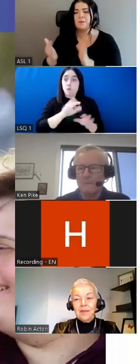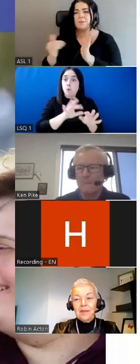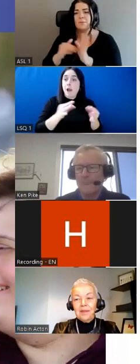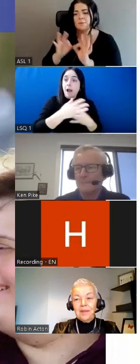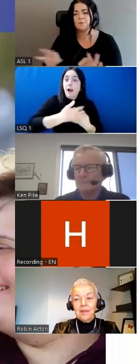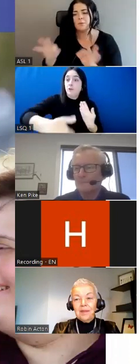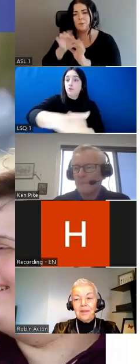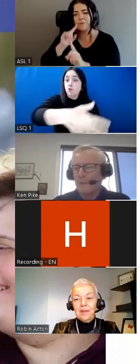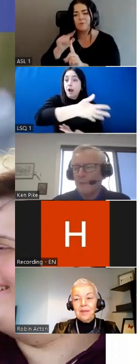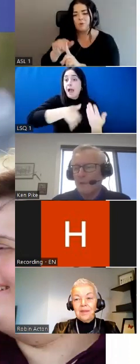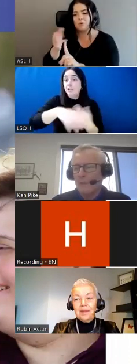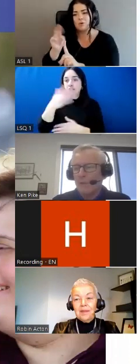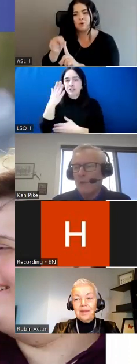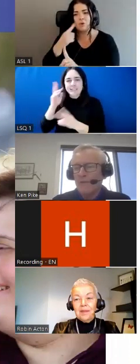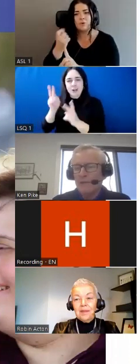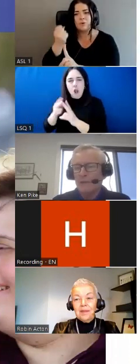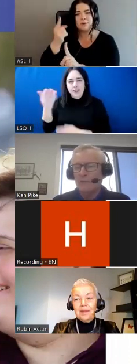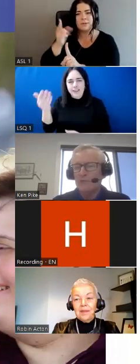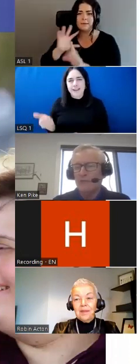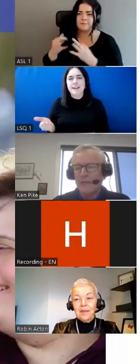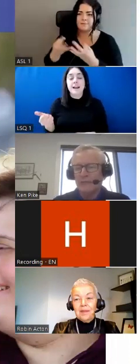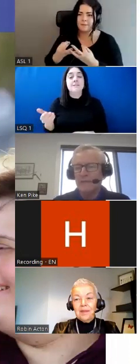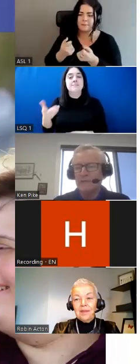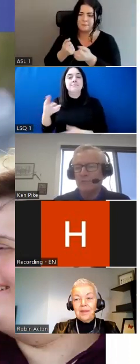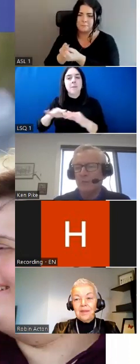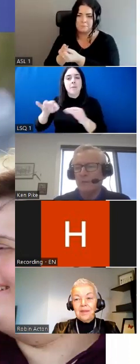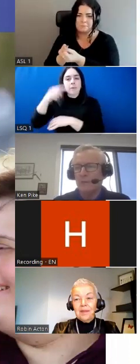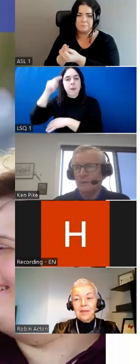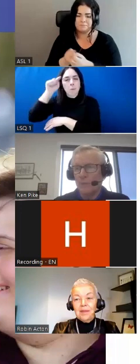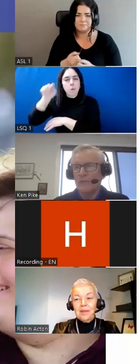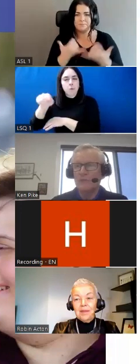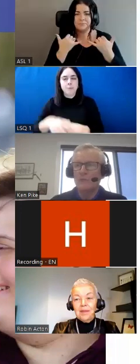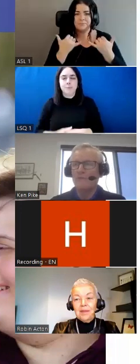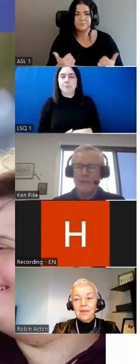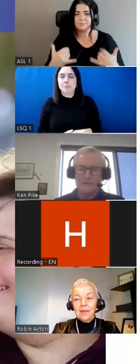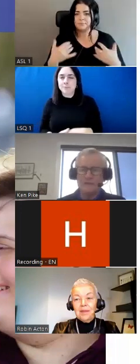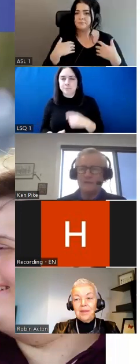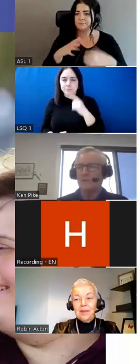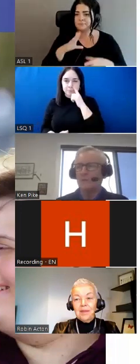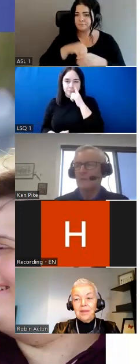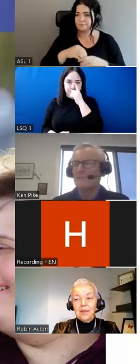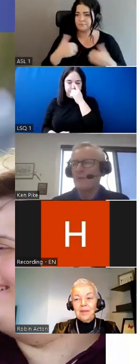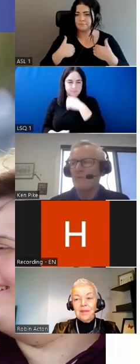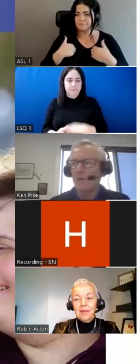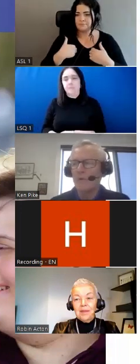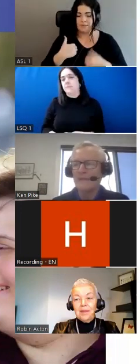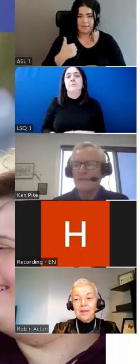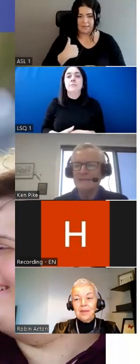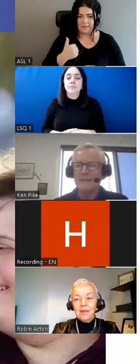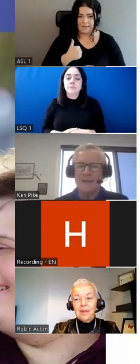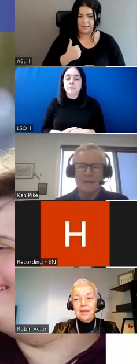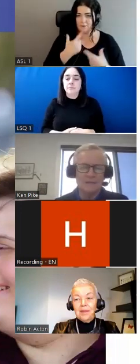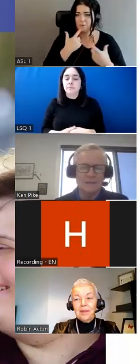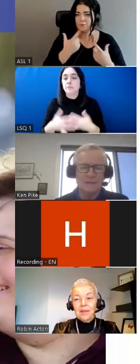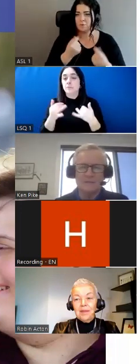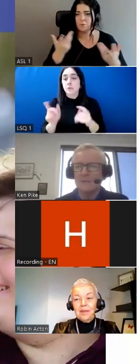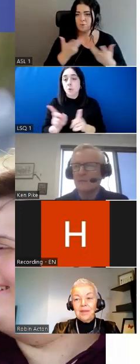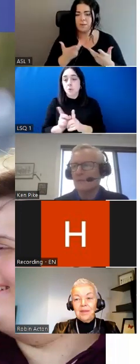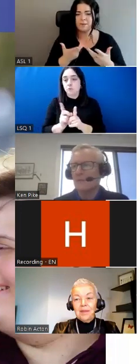him. One way that Inclusion Canada is working to advance this goal is by promoting easy